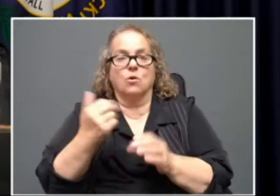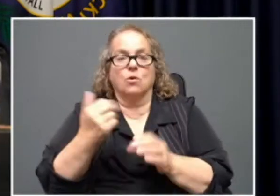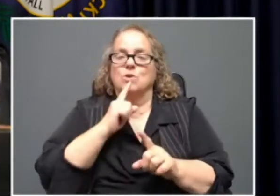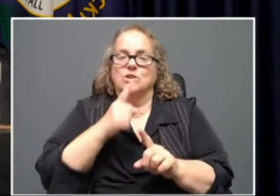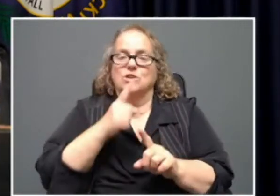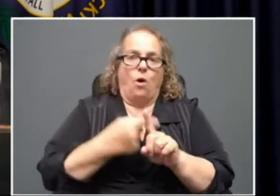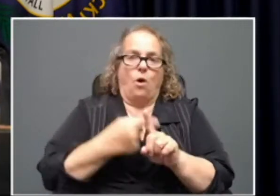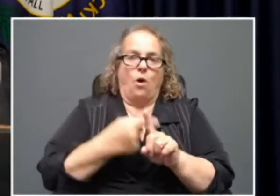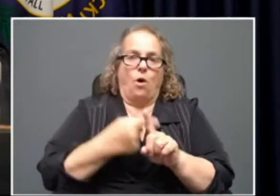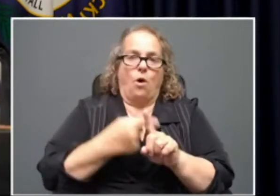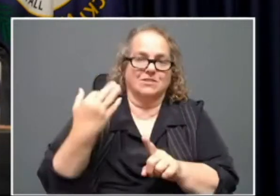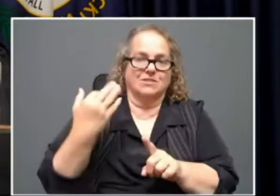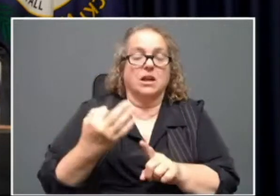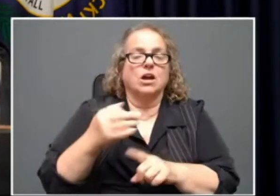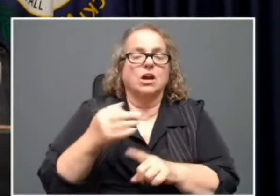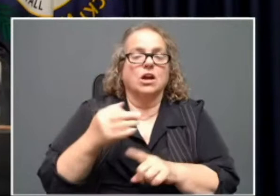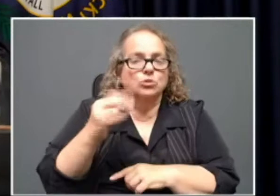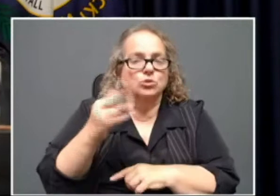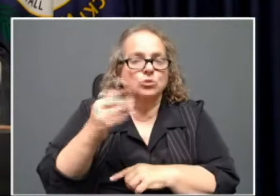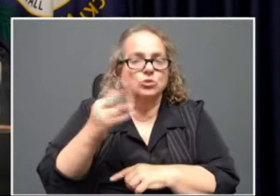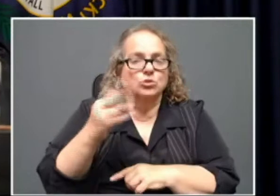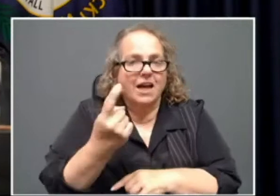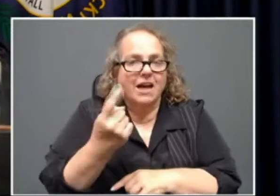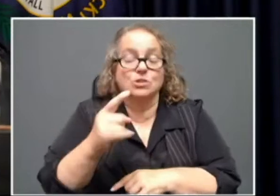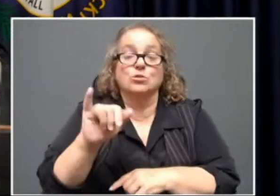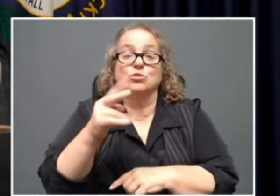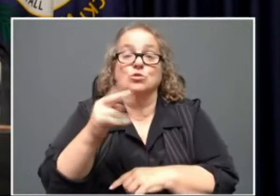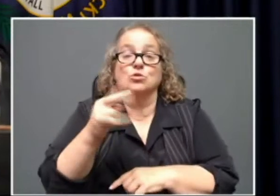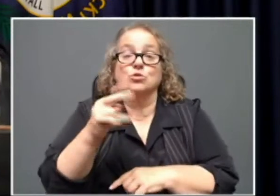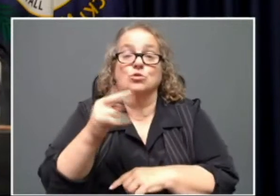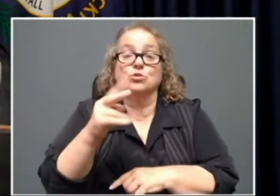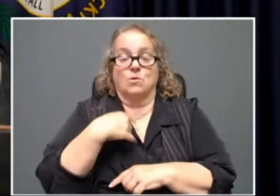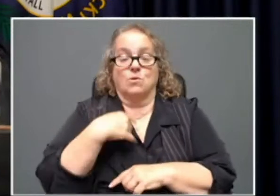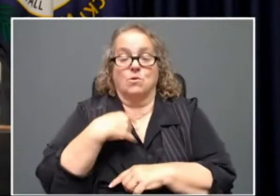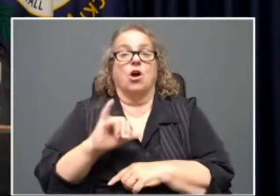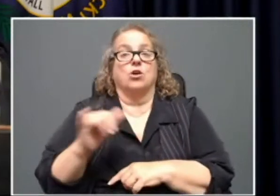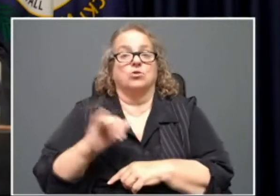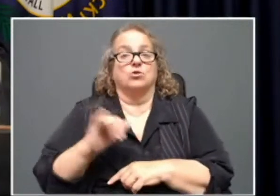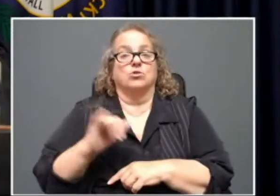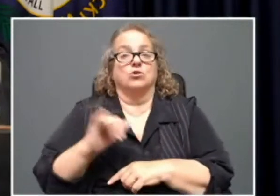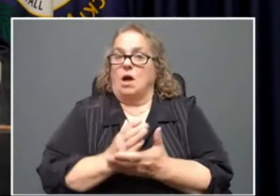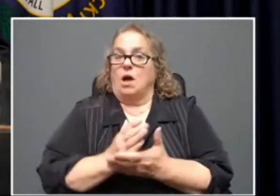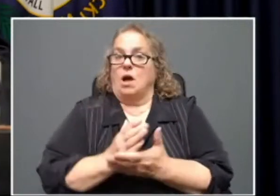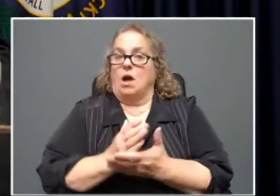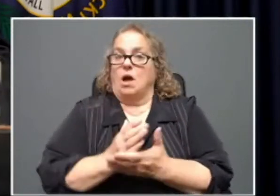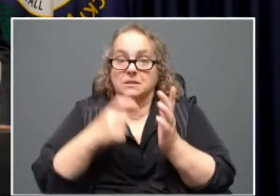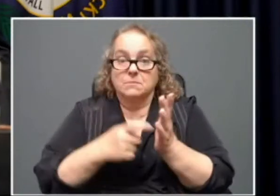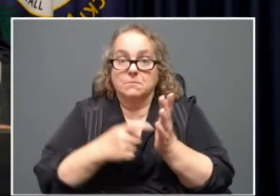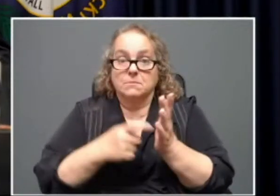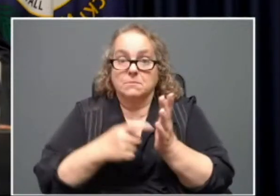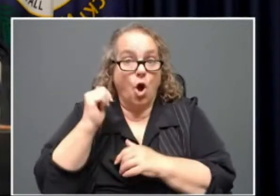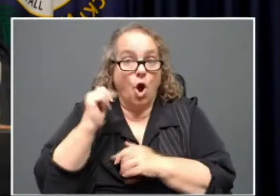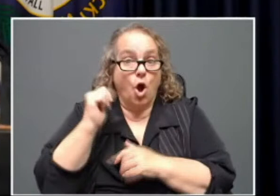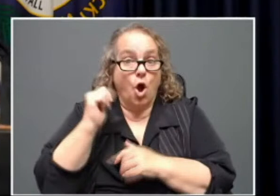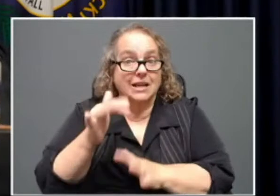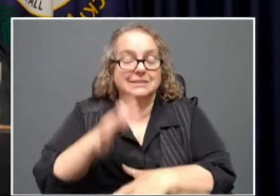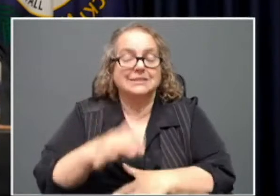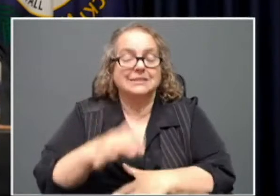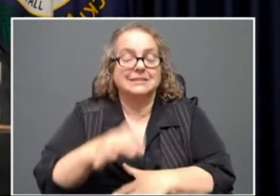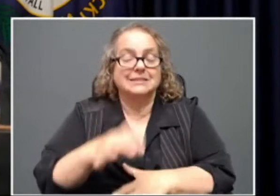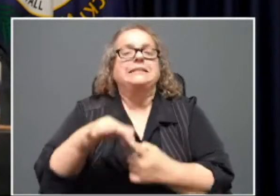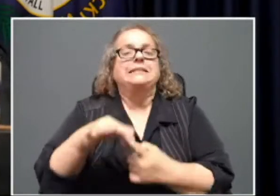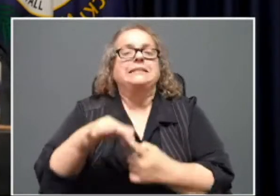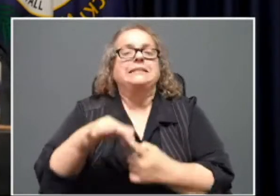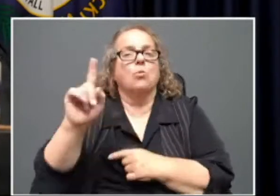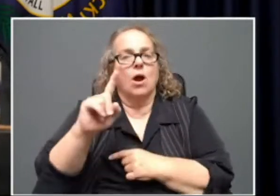June 11th. On June 11th, we'll also eliminate our mask mandate for all Kentuckians with the exceptions of places where people are the most